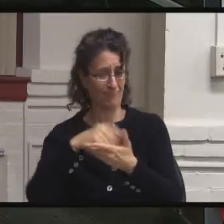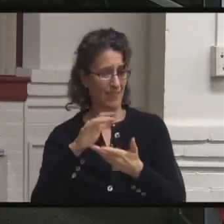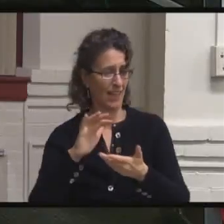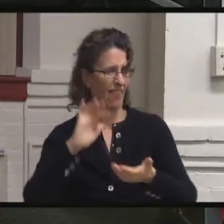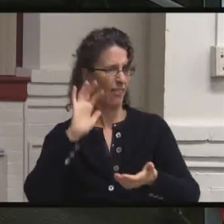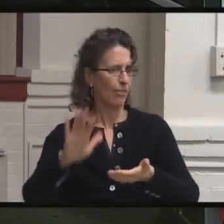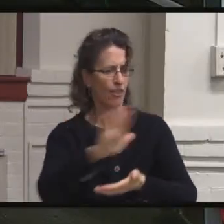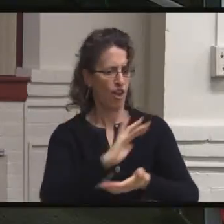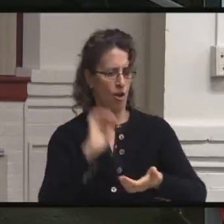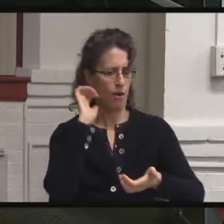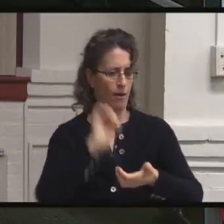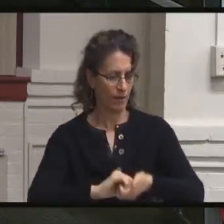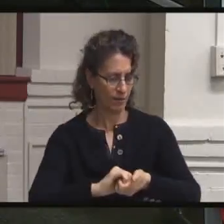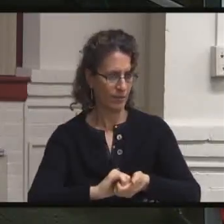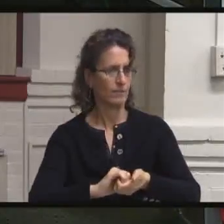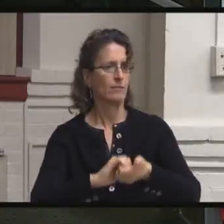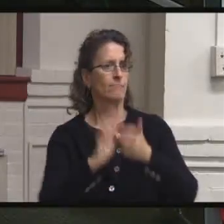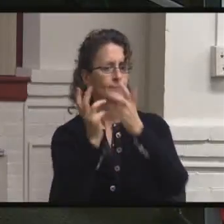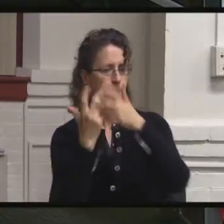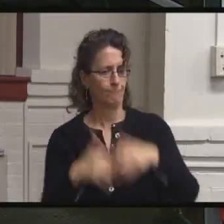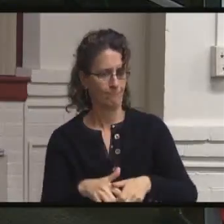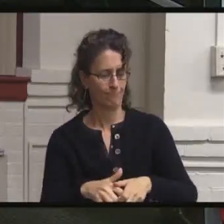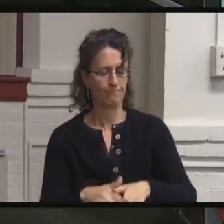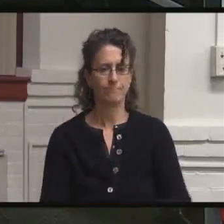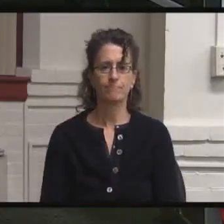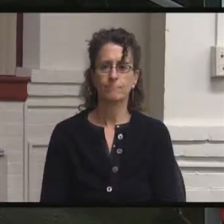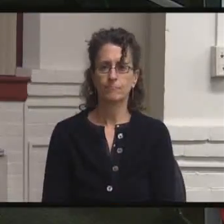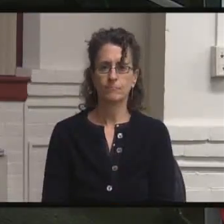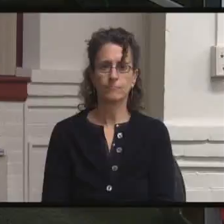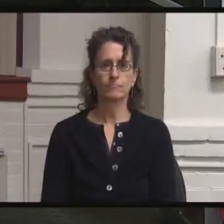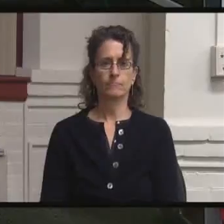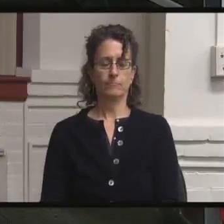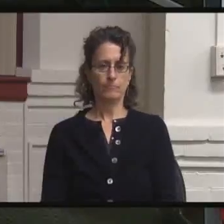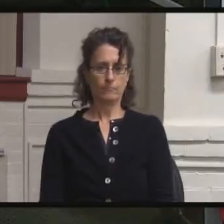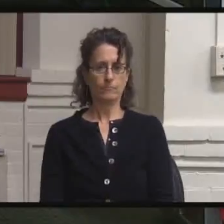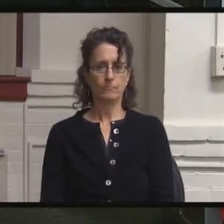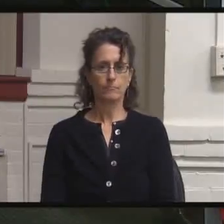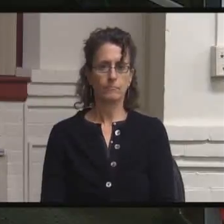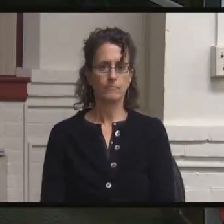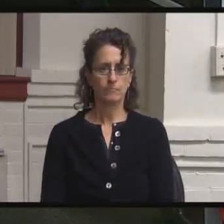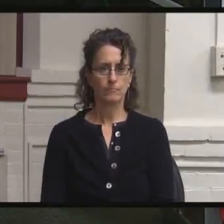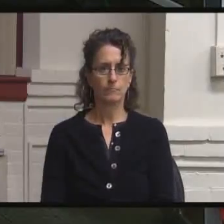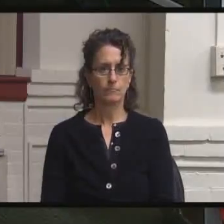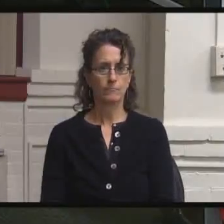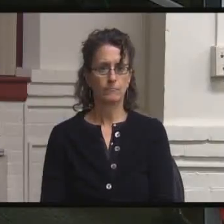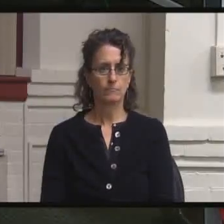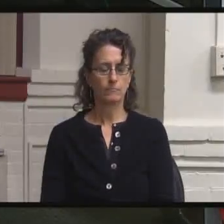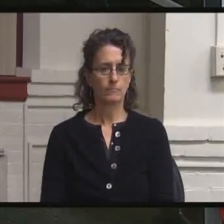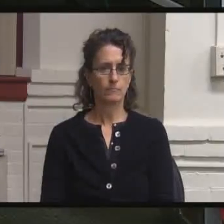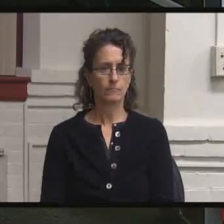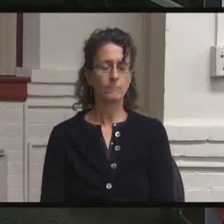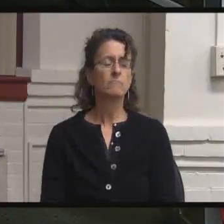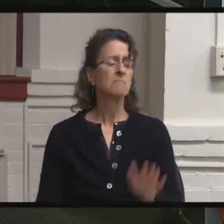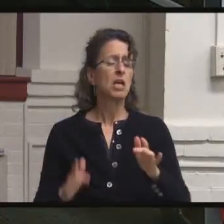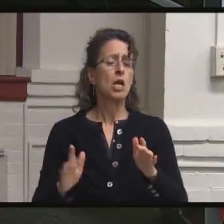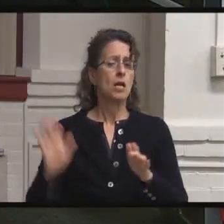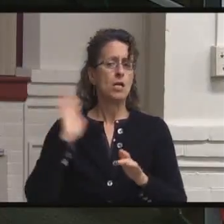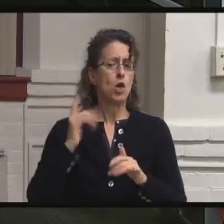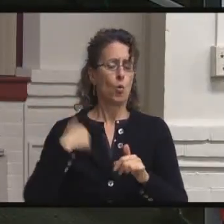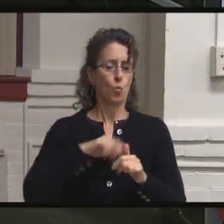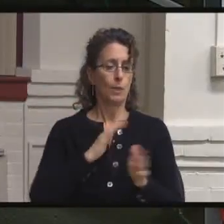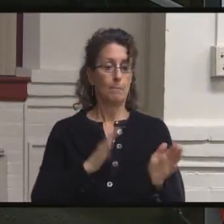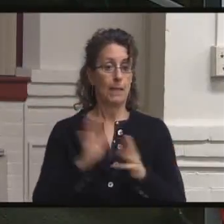things that I think might be important to recognize is while the town initially proposed the scope to include but